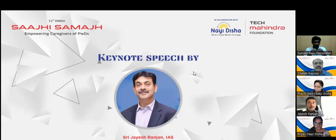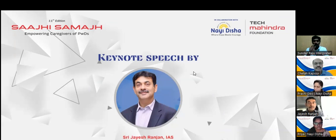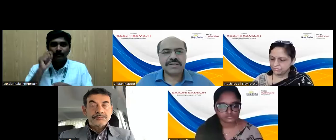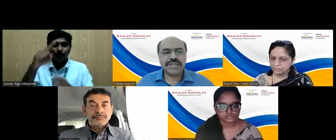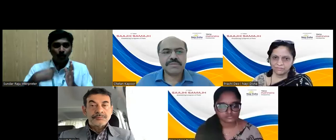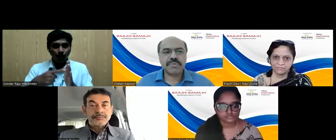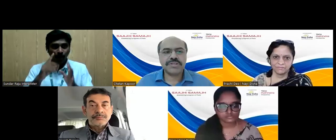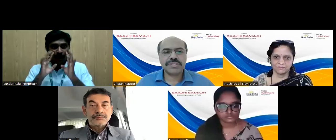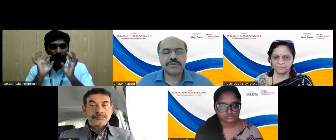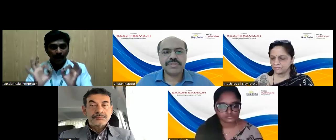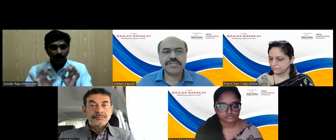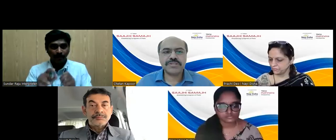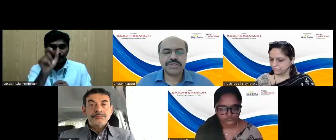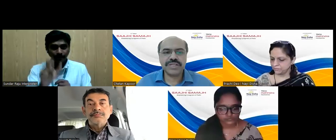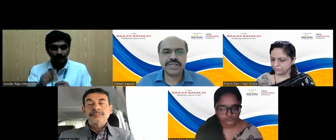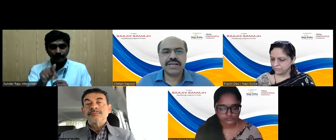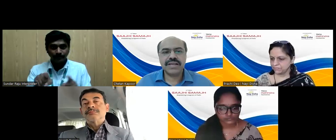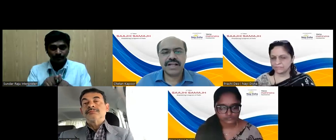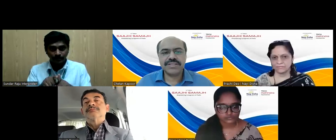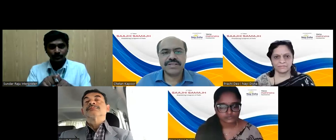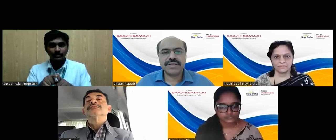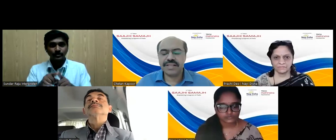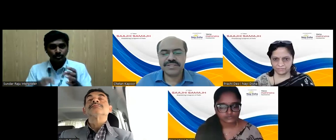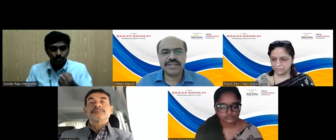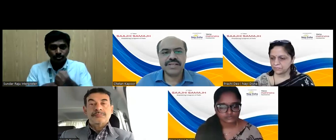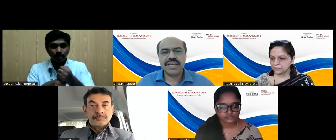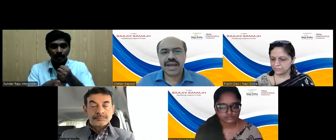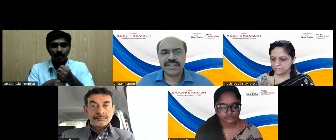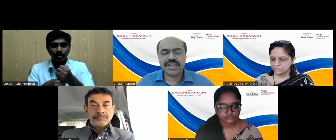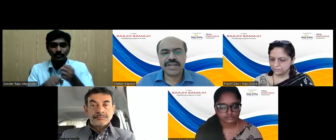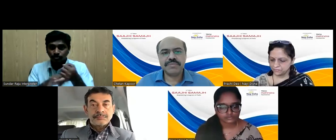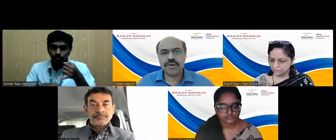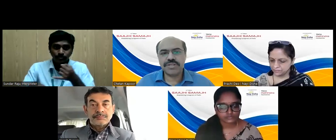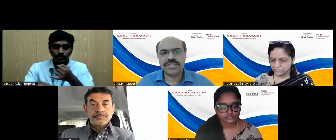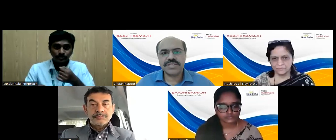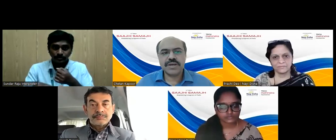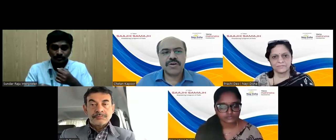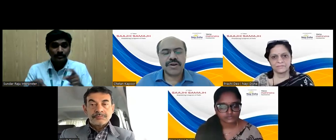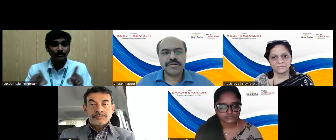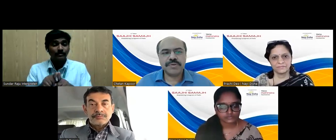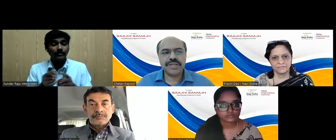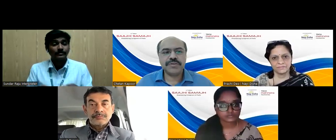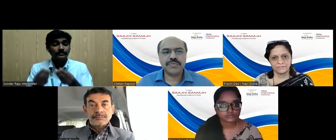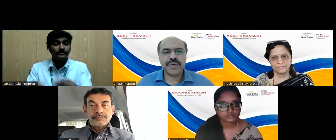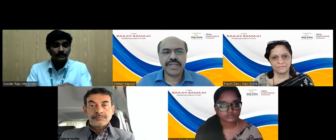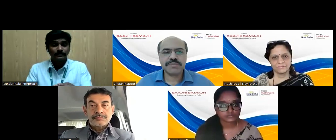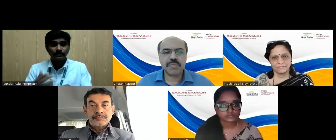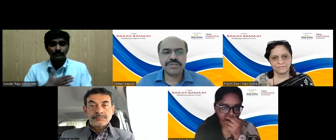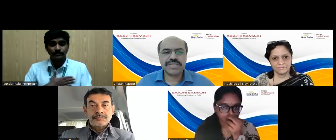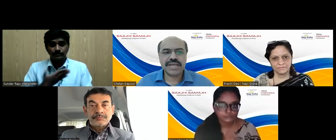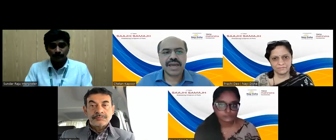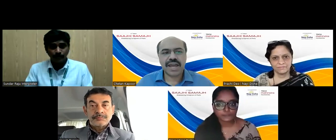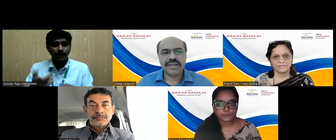Ranjan actively supports numerous social, cultural, and charitable causes, contributing to